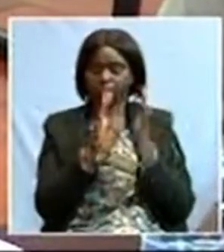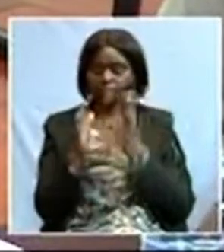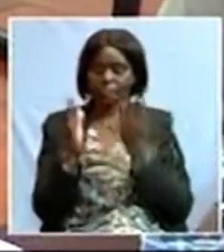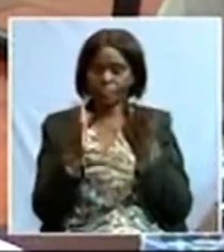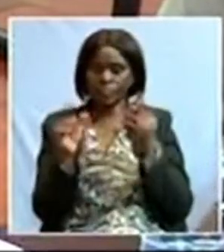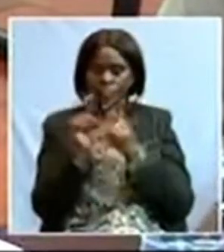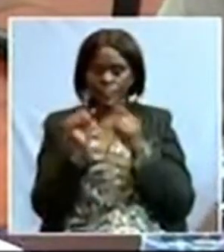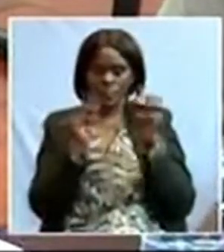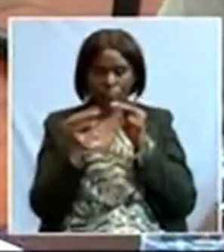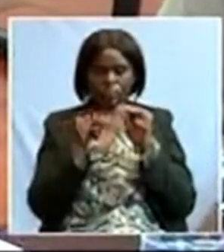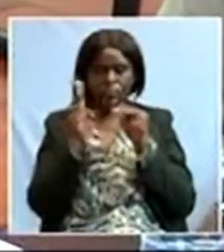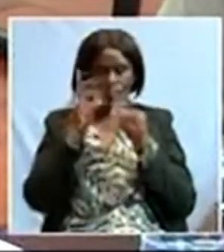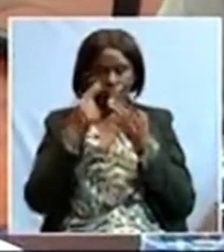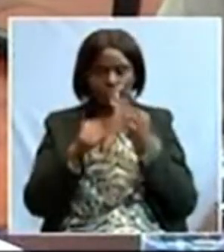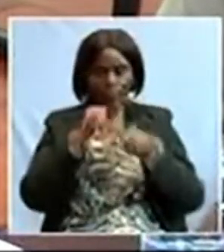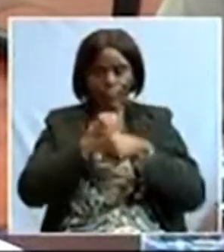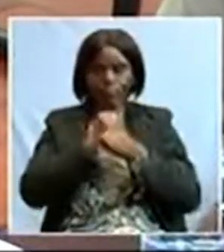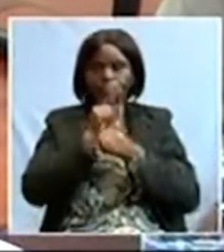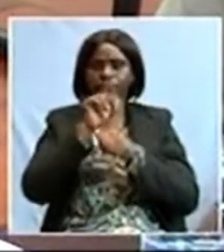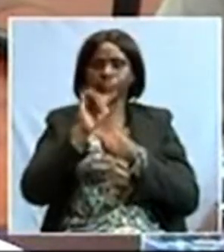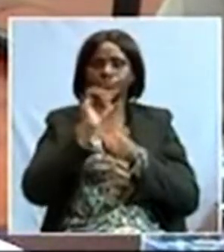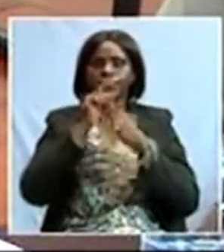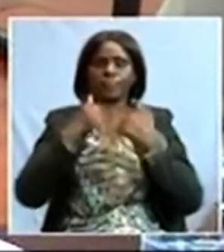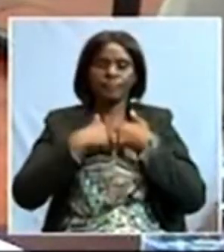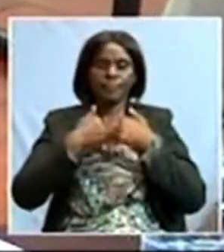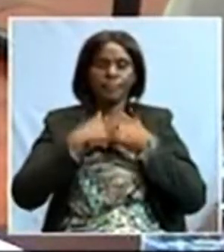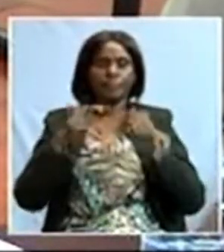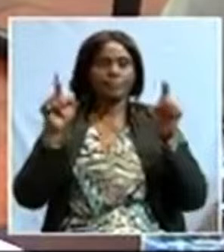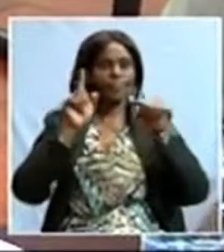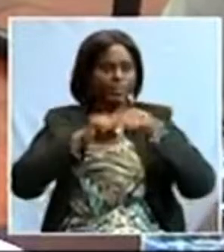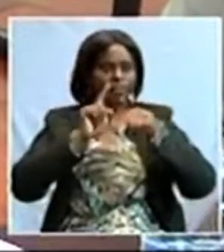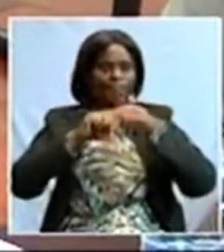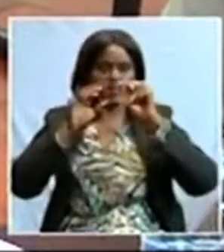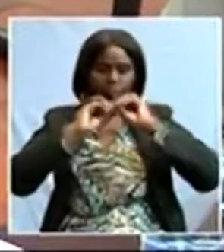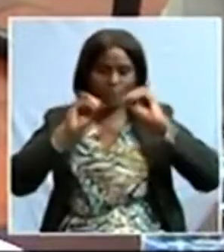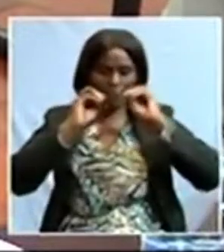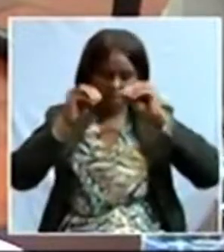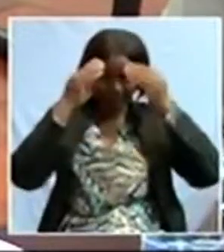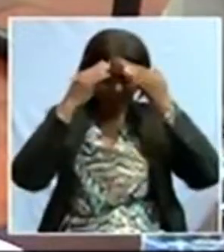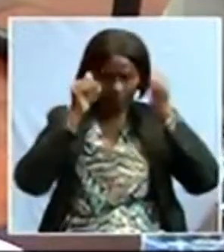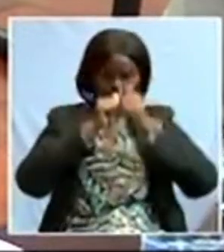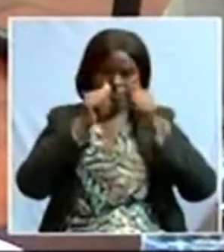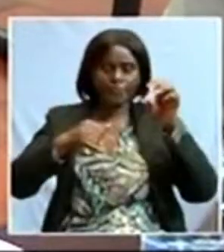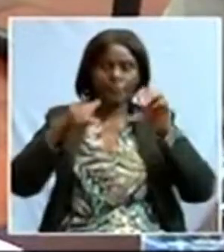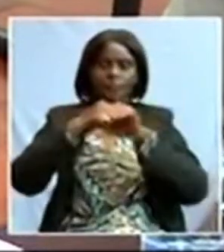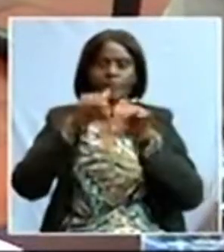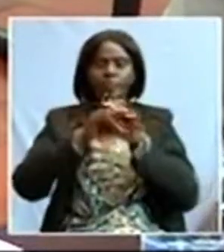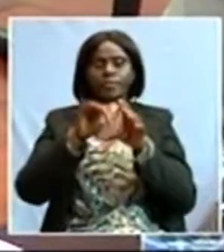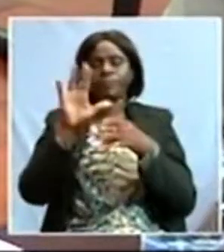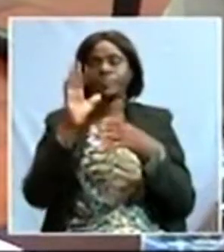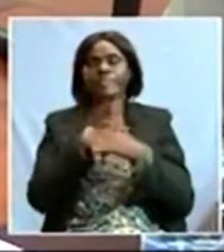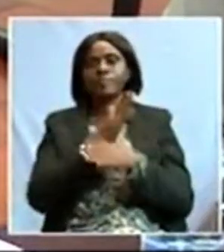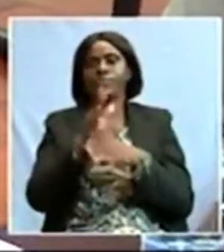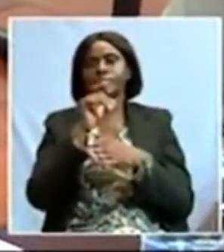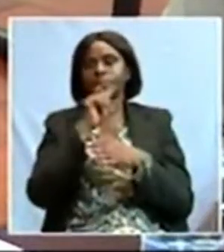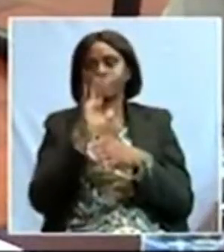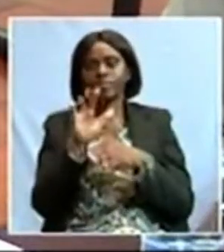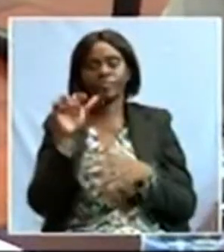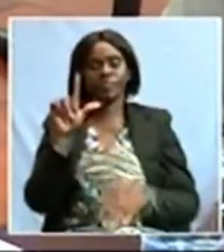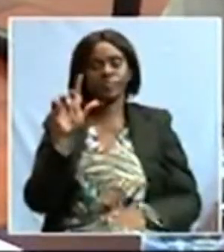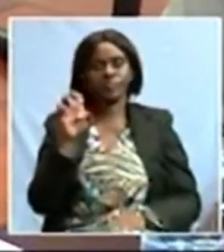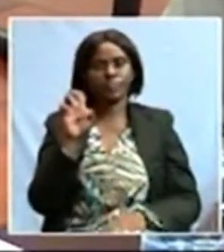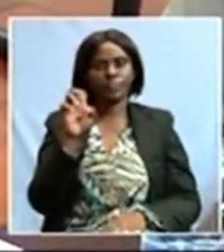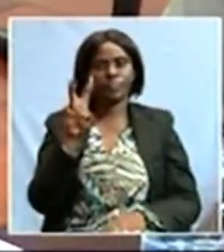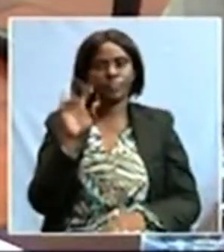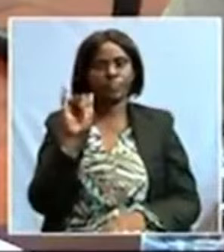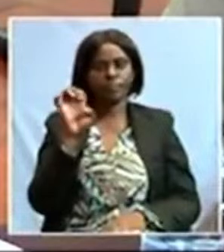measures. Management to ensure that it conducts timely sensitization and engagements of the business owners. Levies.